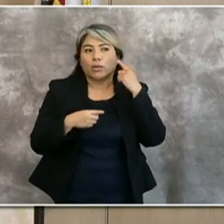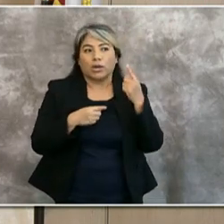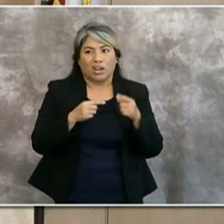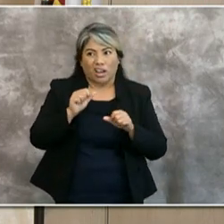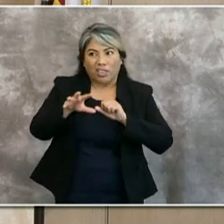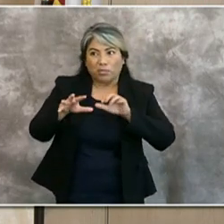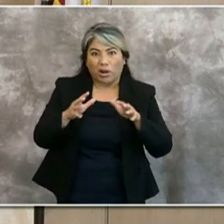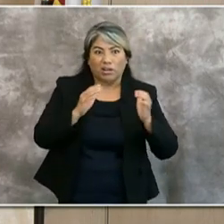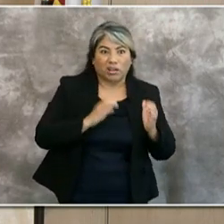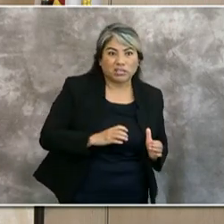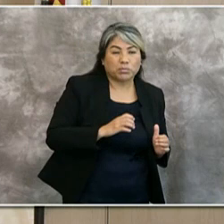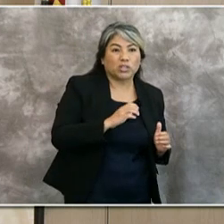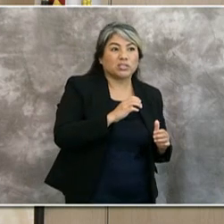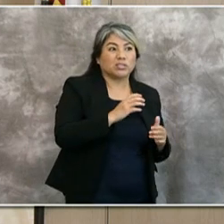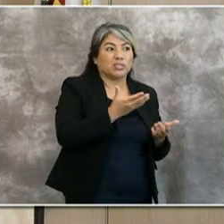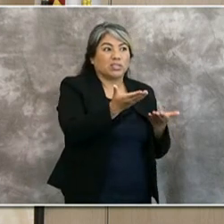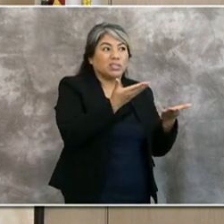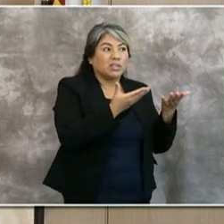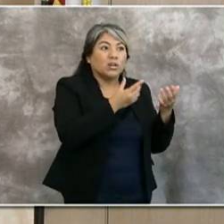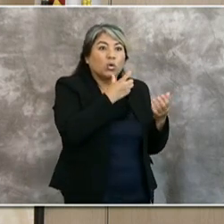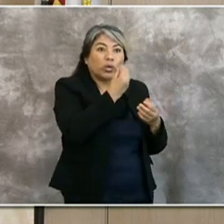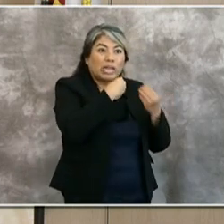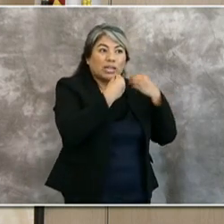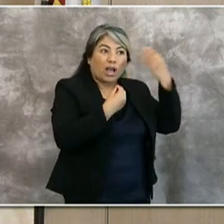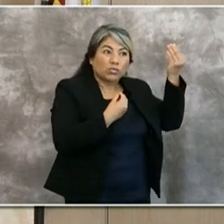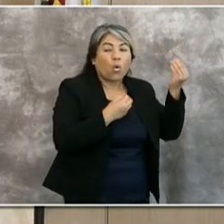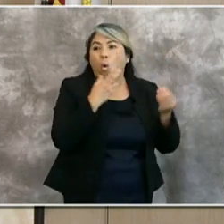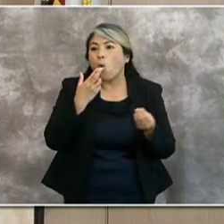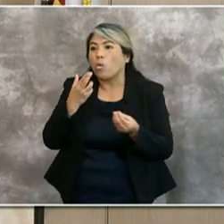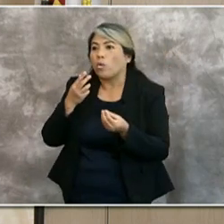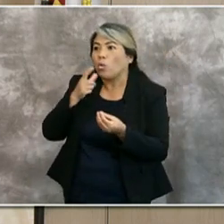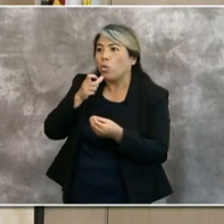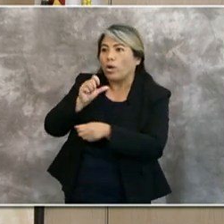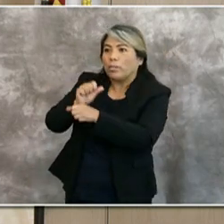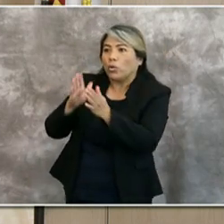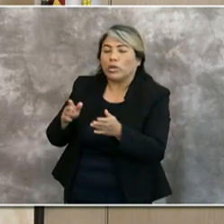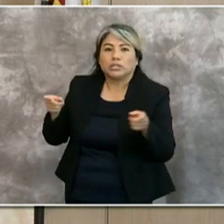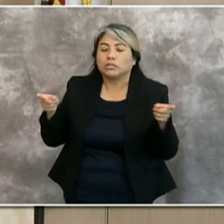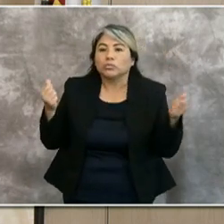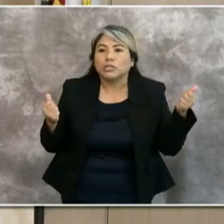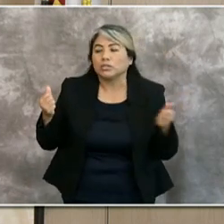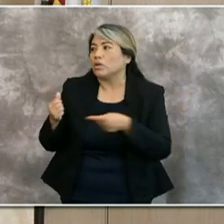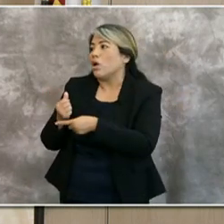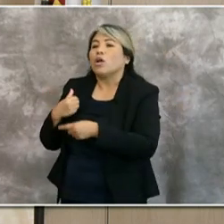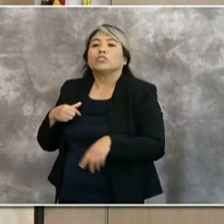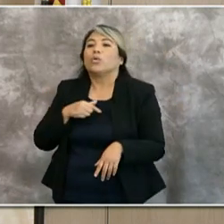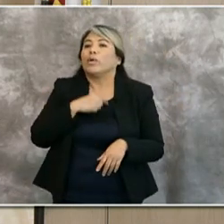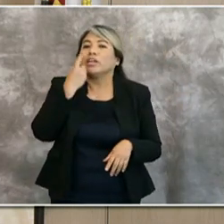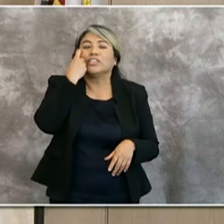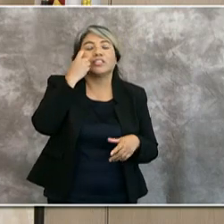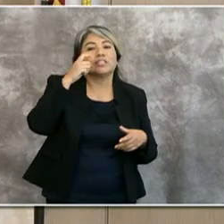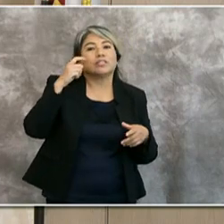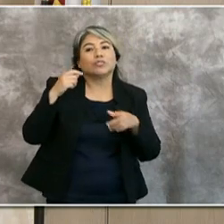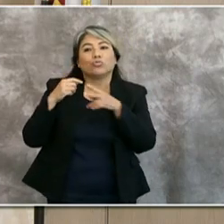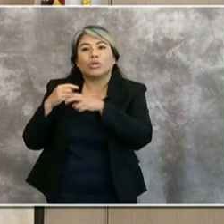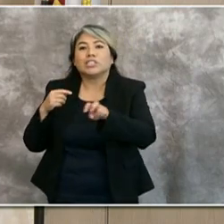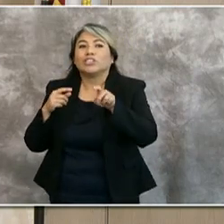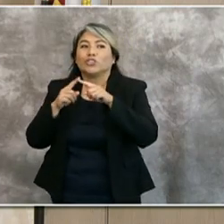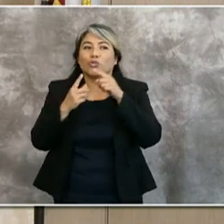outbreaks involving customers who are being served outdoors, or is this something involving employees? well, we've just transitioned